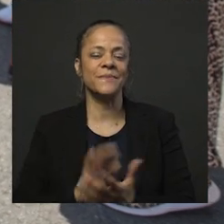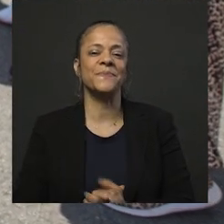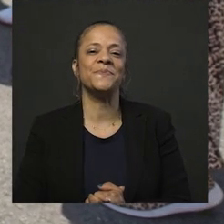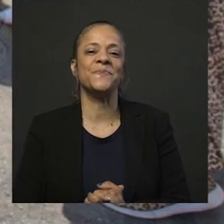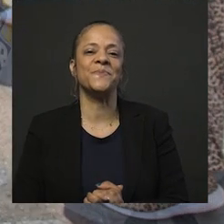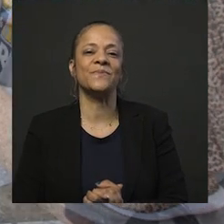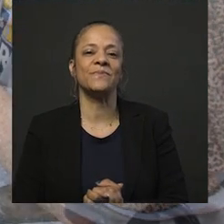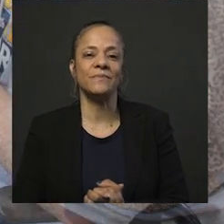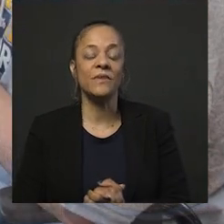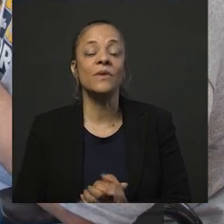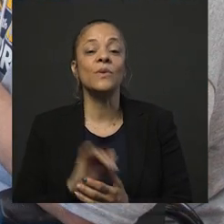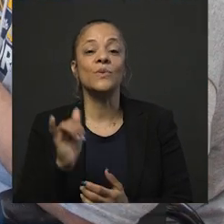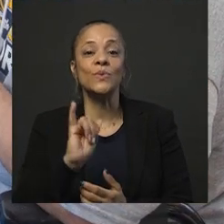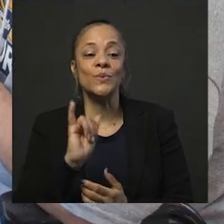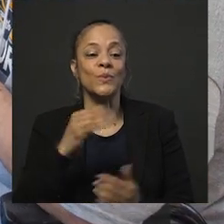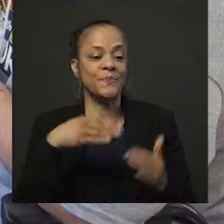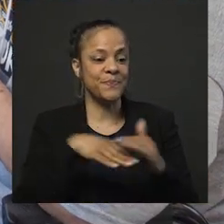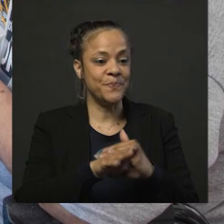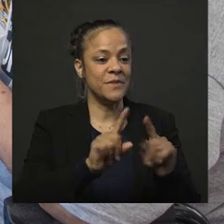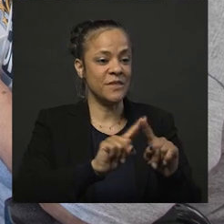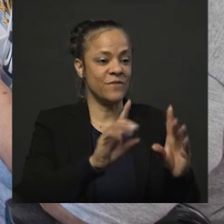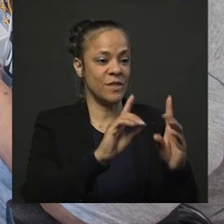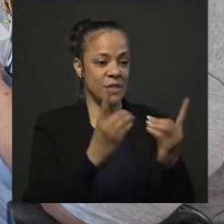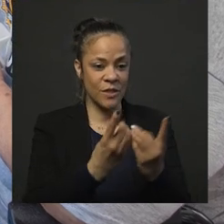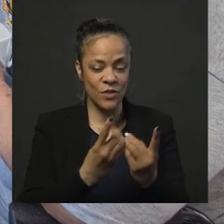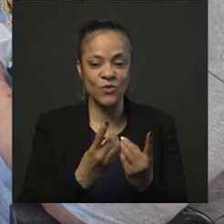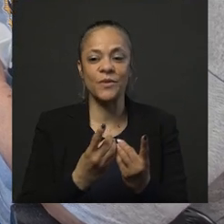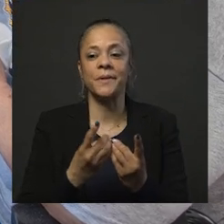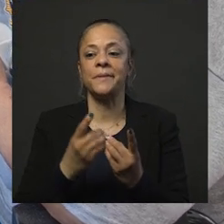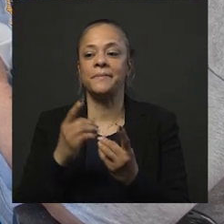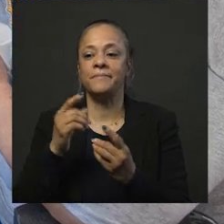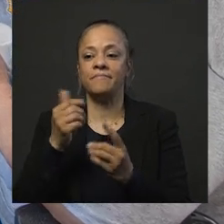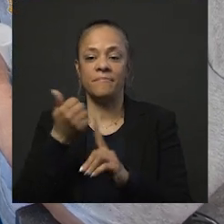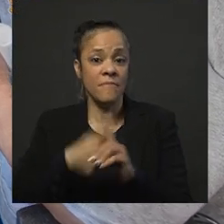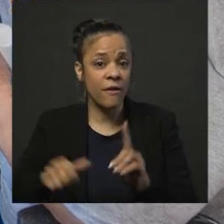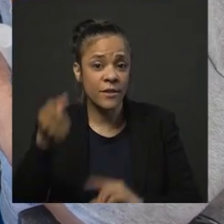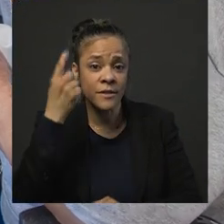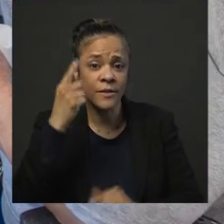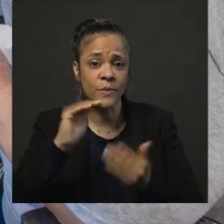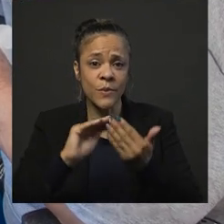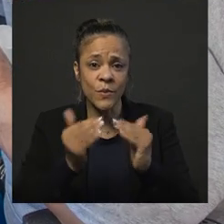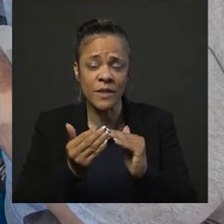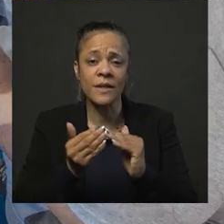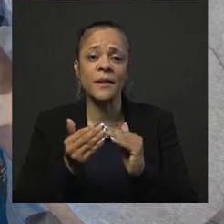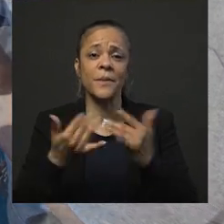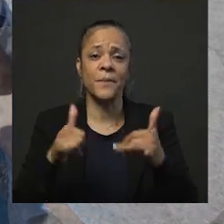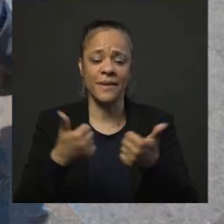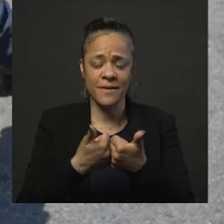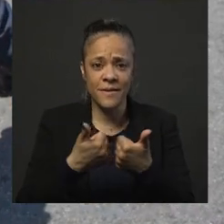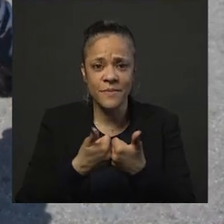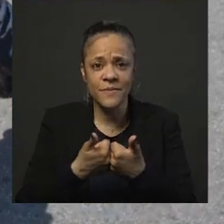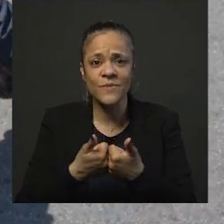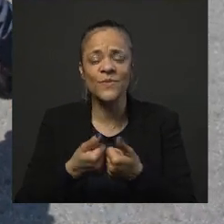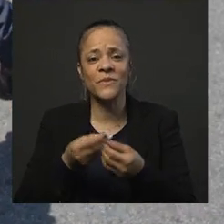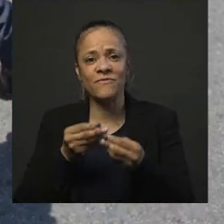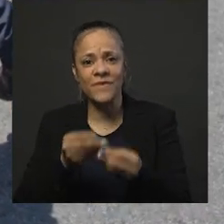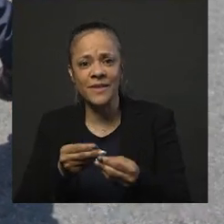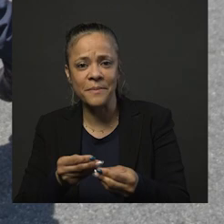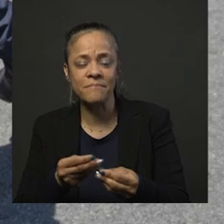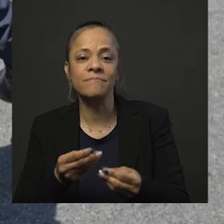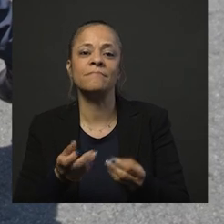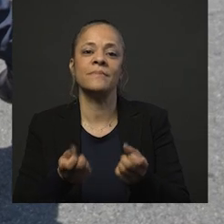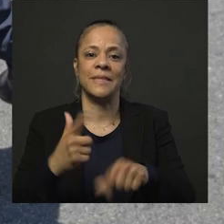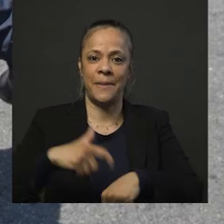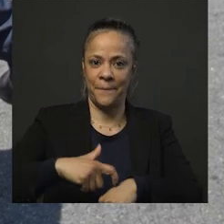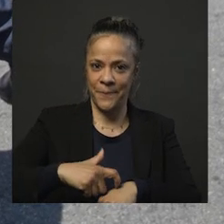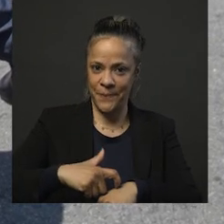chaplain program, went into every district of the community, and we played games with them, we fed them, we spent time